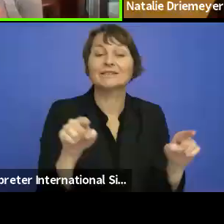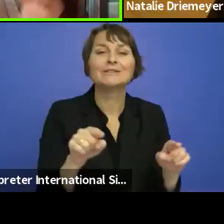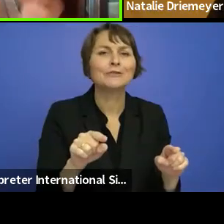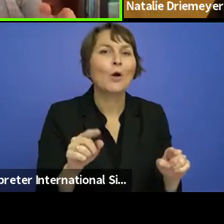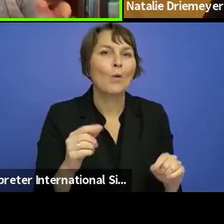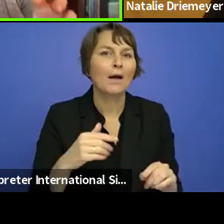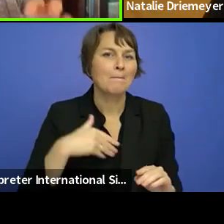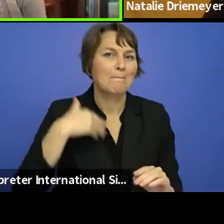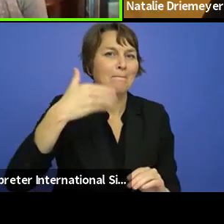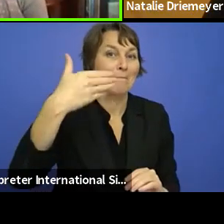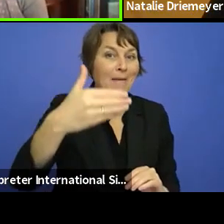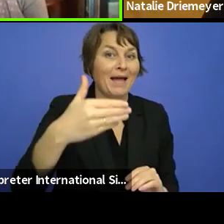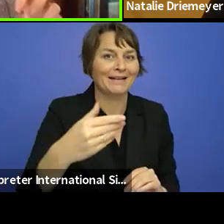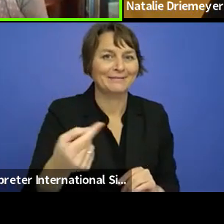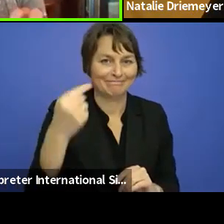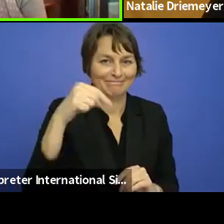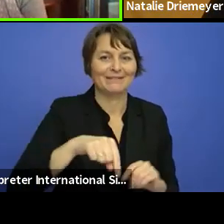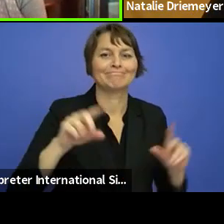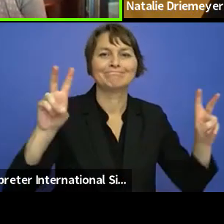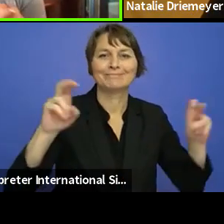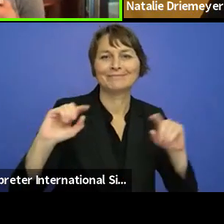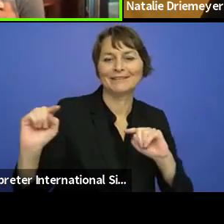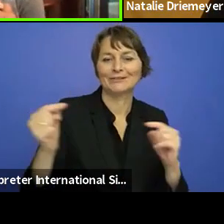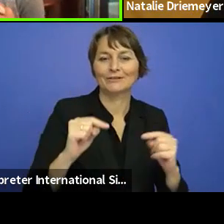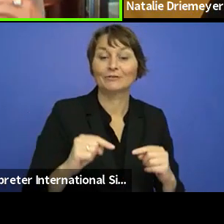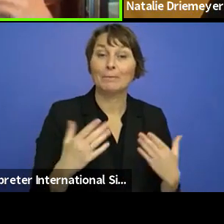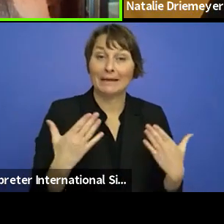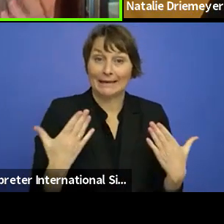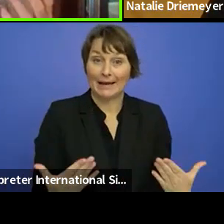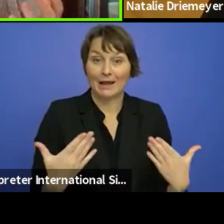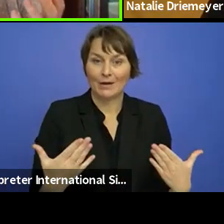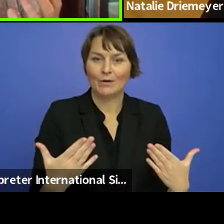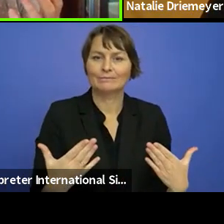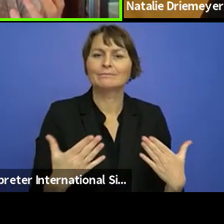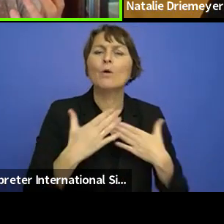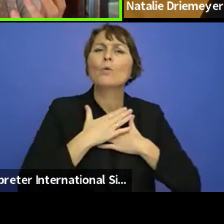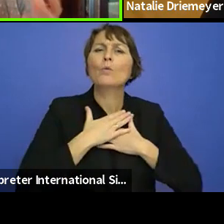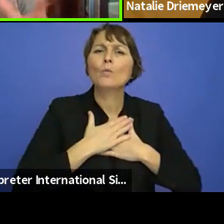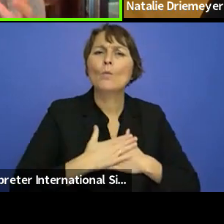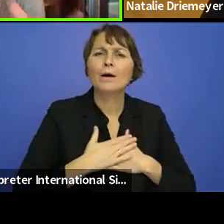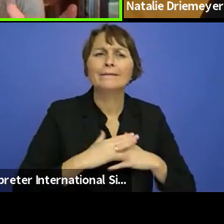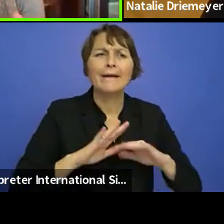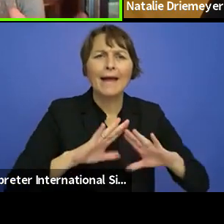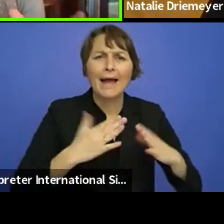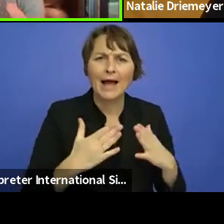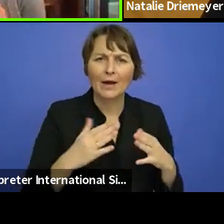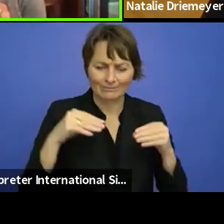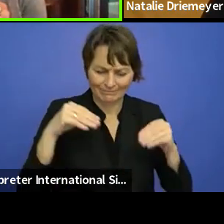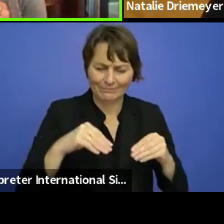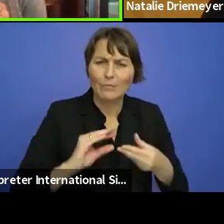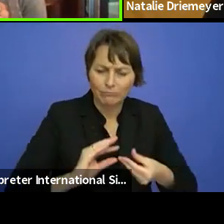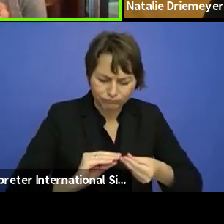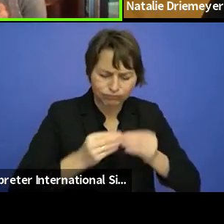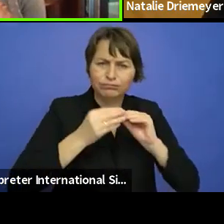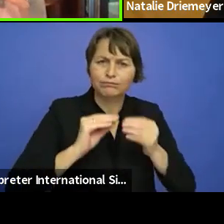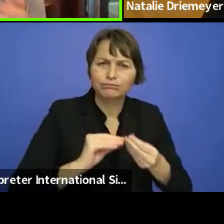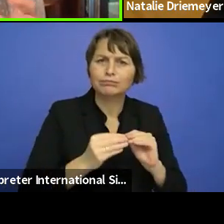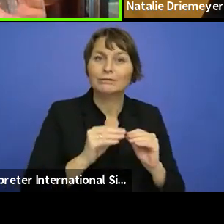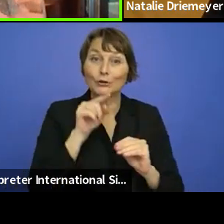discussion. But for the moment, I still want to focus on the creative responses. In your